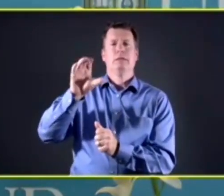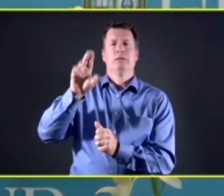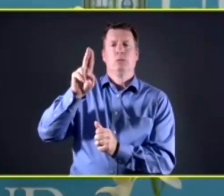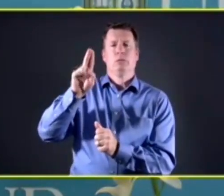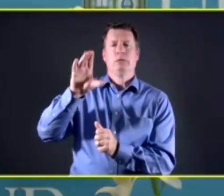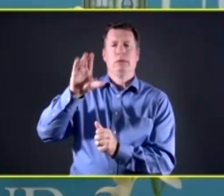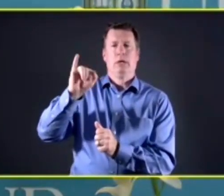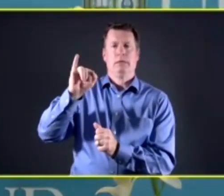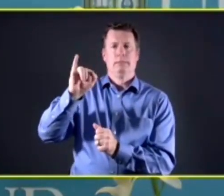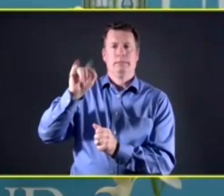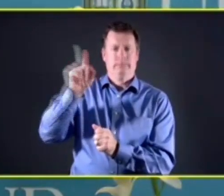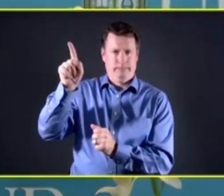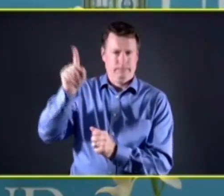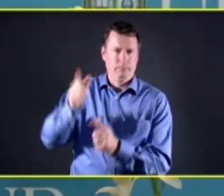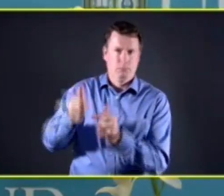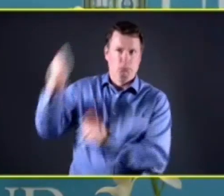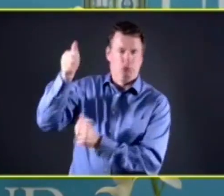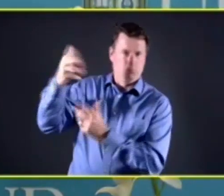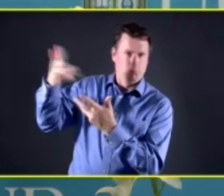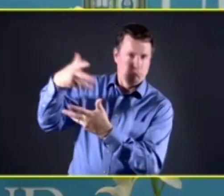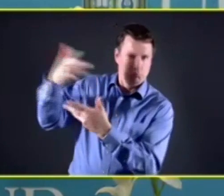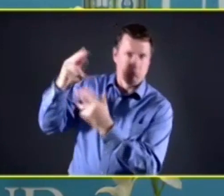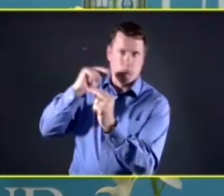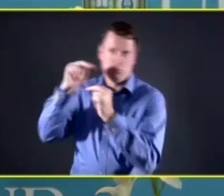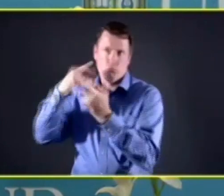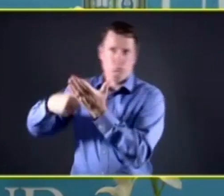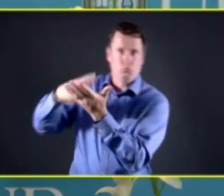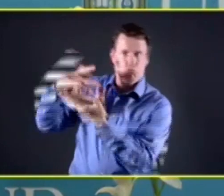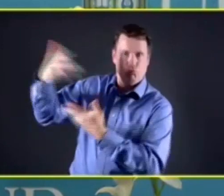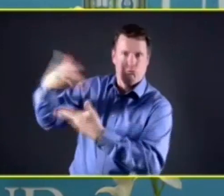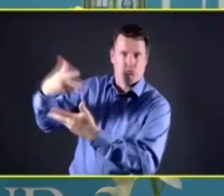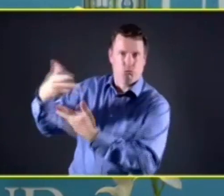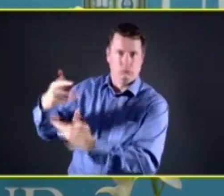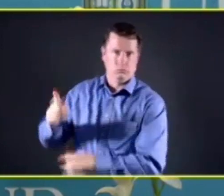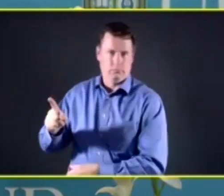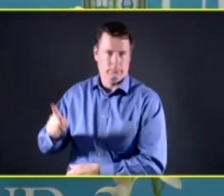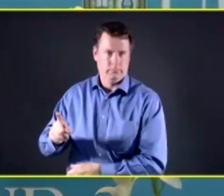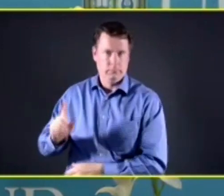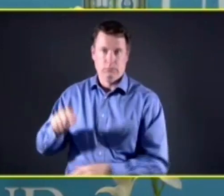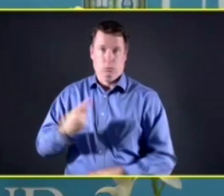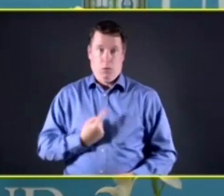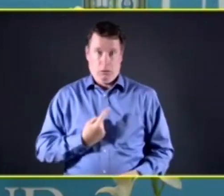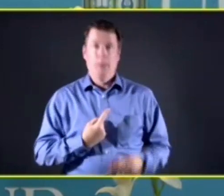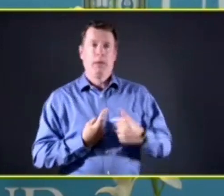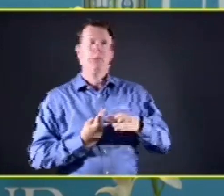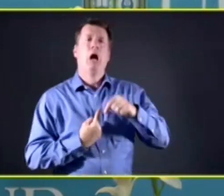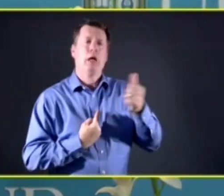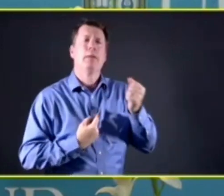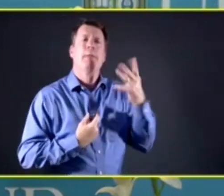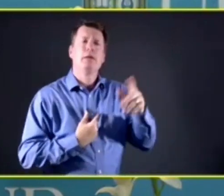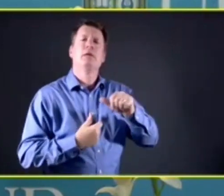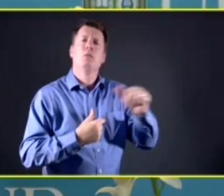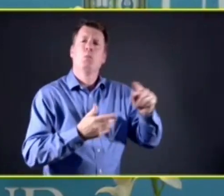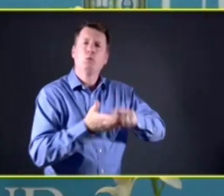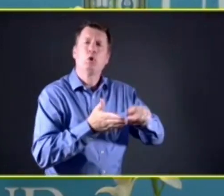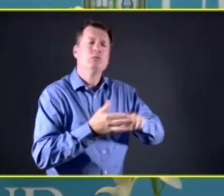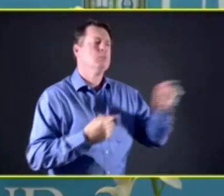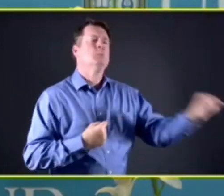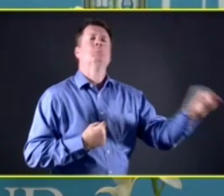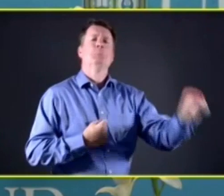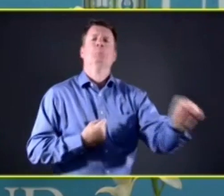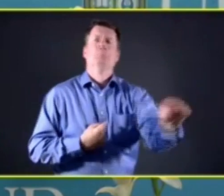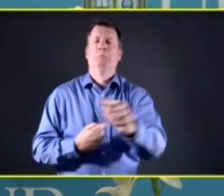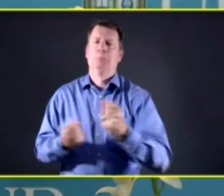may be something new on the horizon that looks particularly good. So we just want to get these trials started and ended,